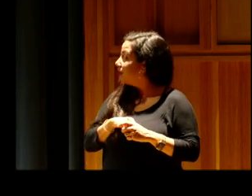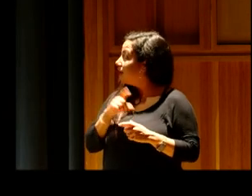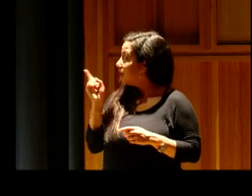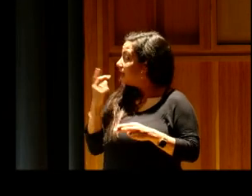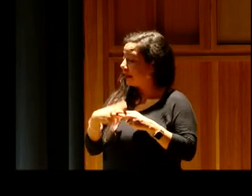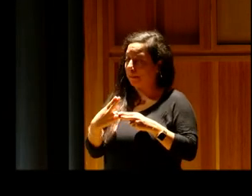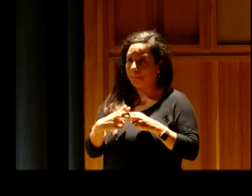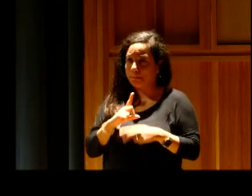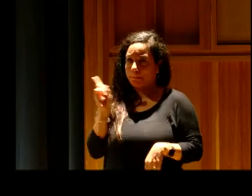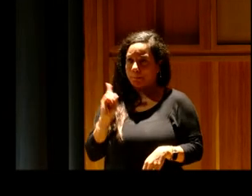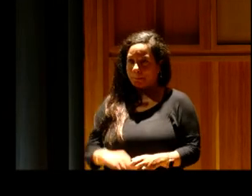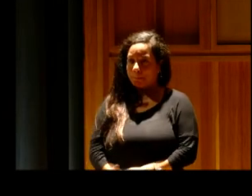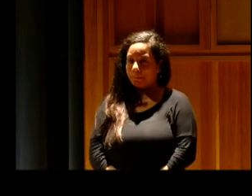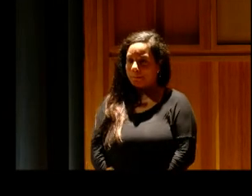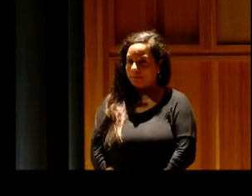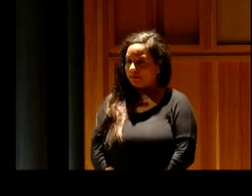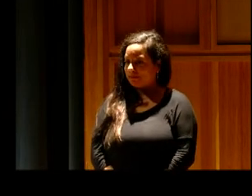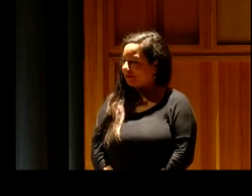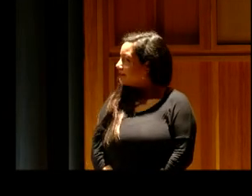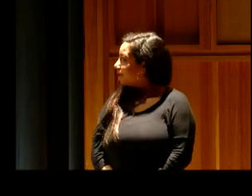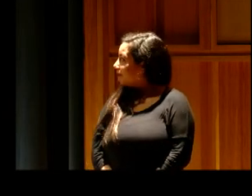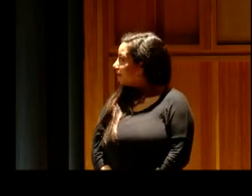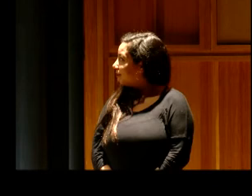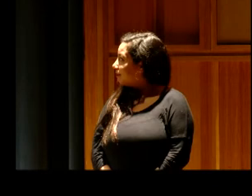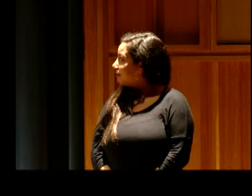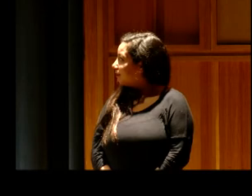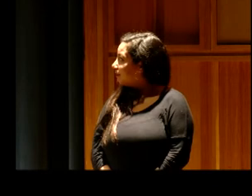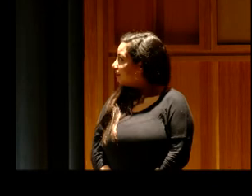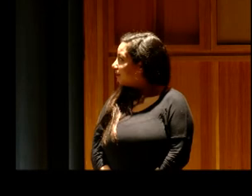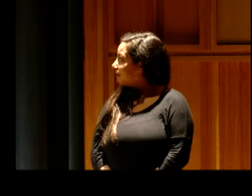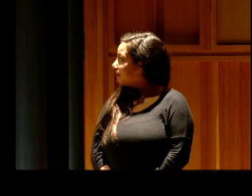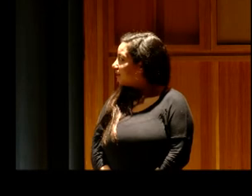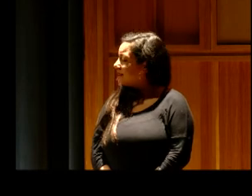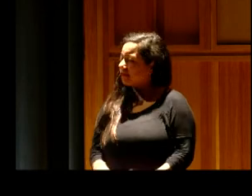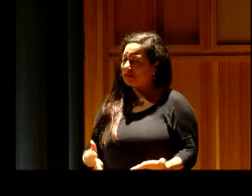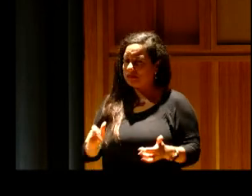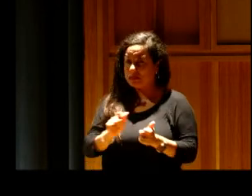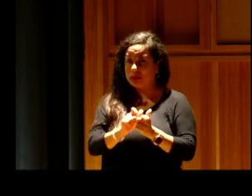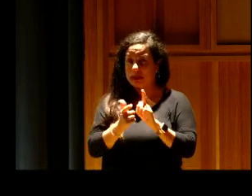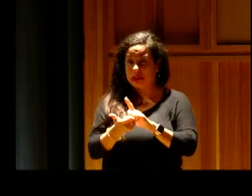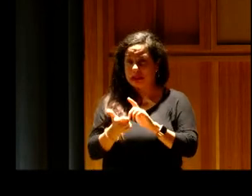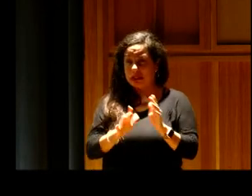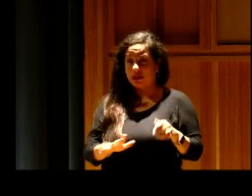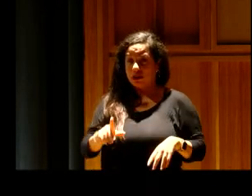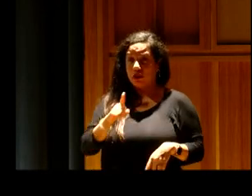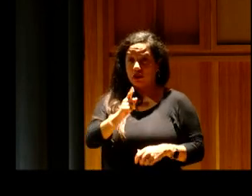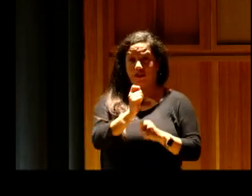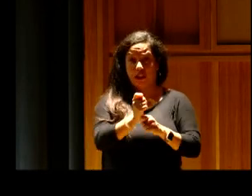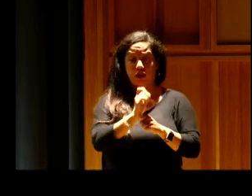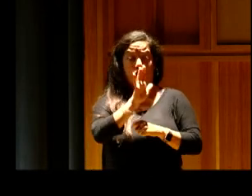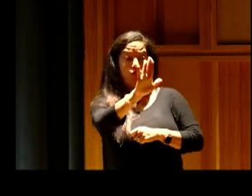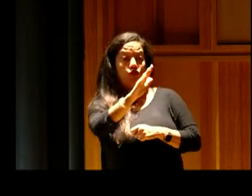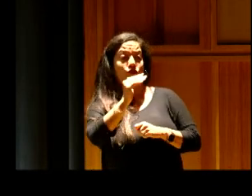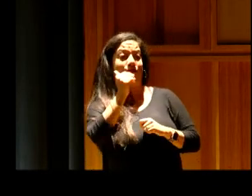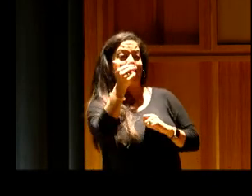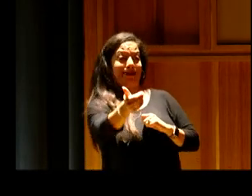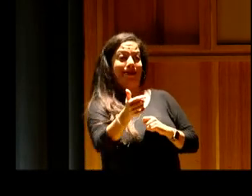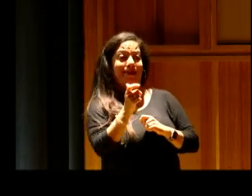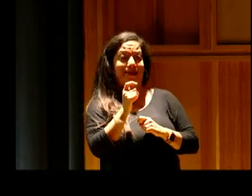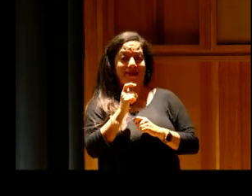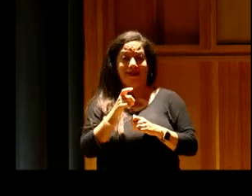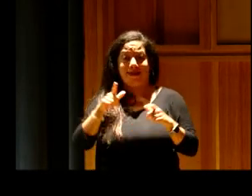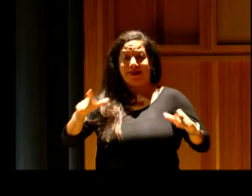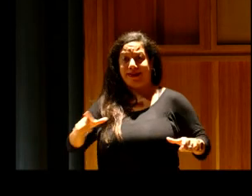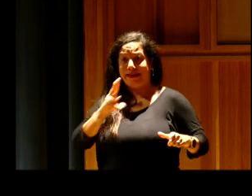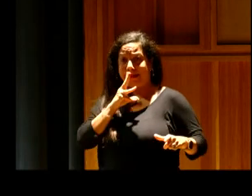Munchagagag, Chabanag Ungamag, which roughly translates to you fish on your side of the lake, I fish on my